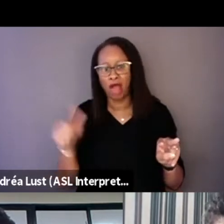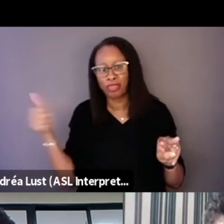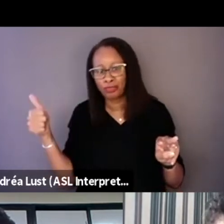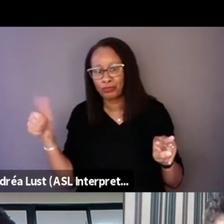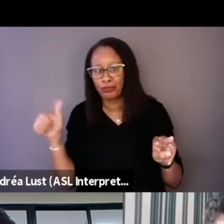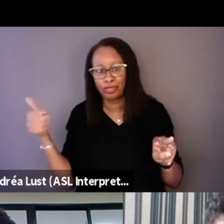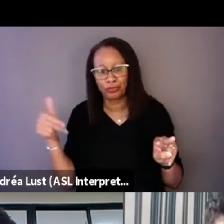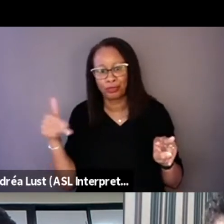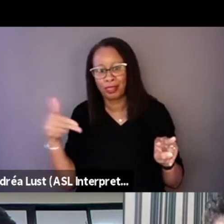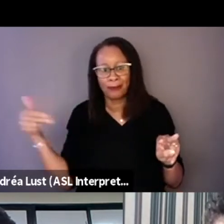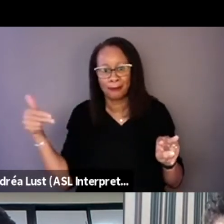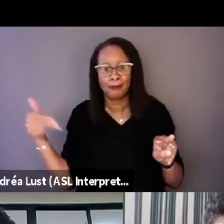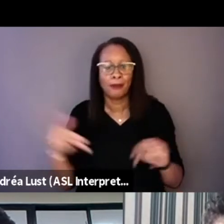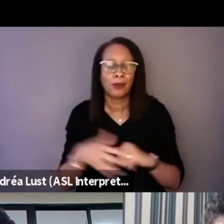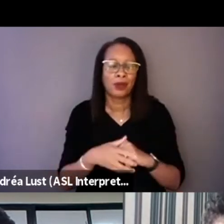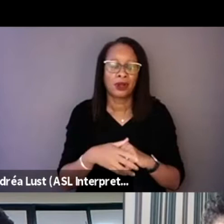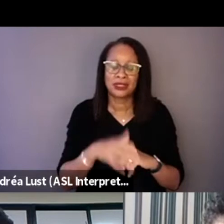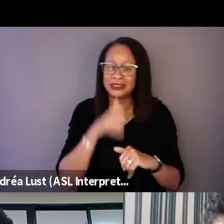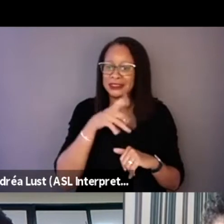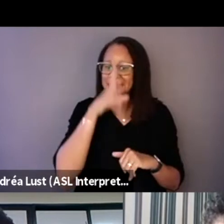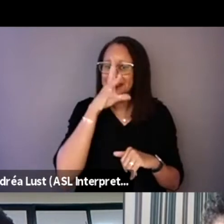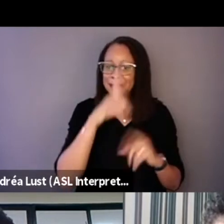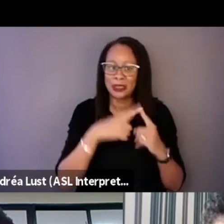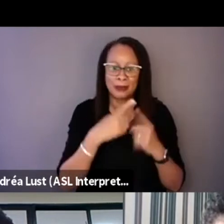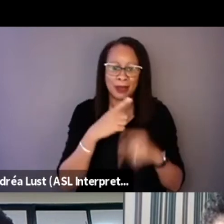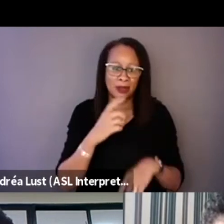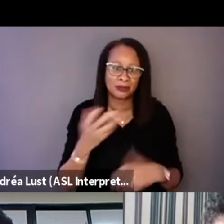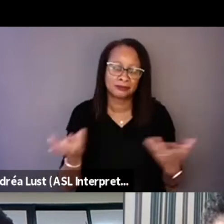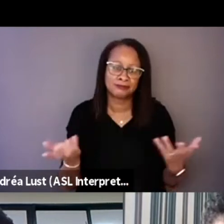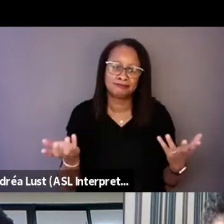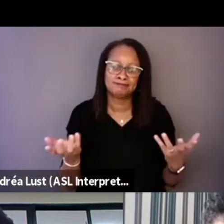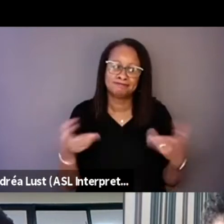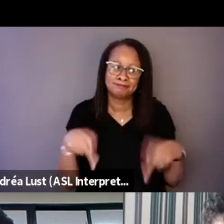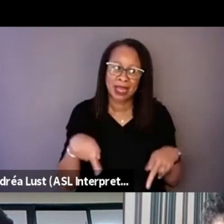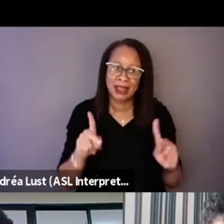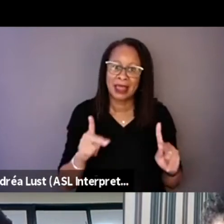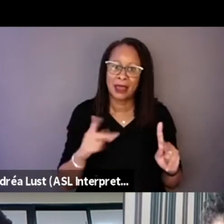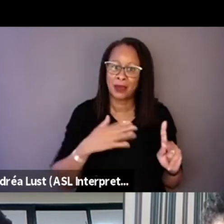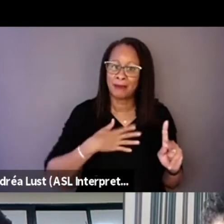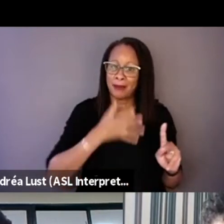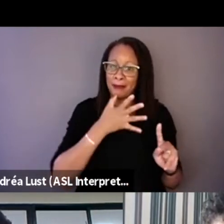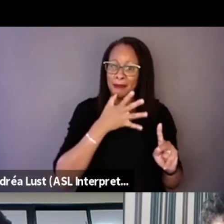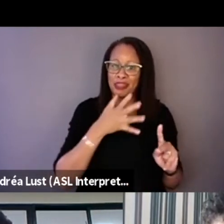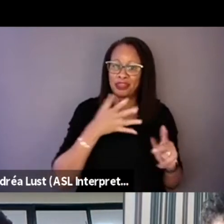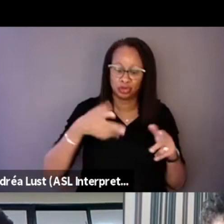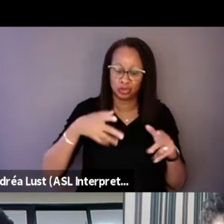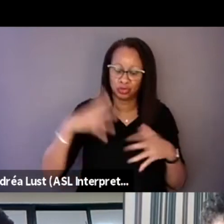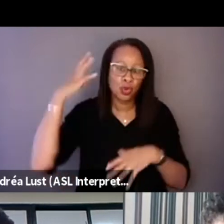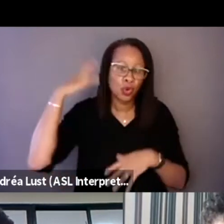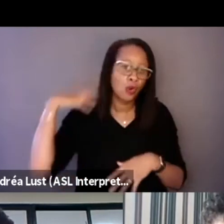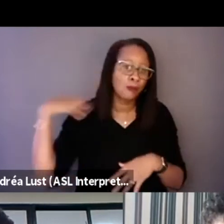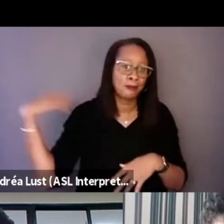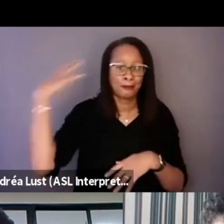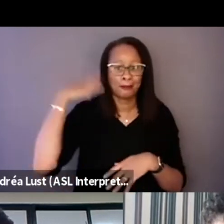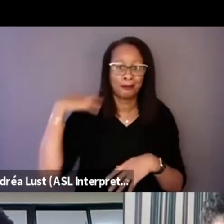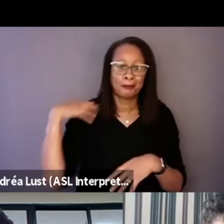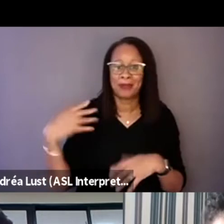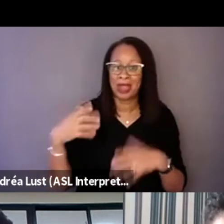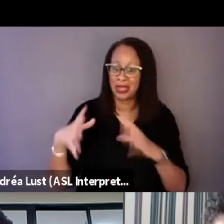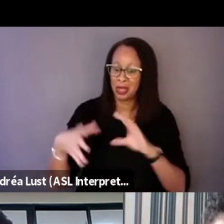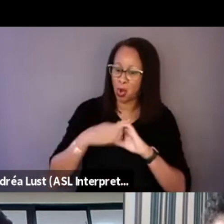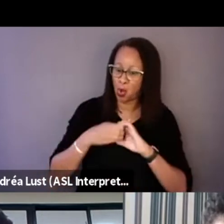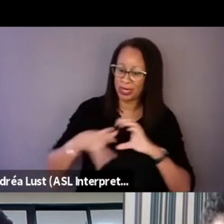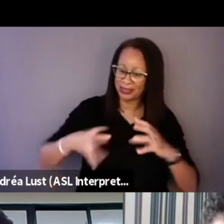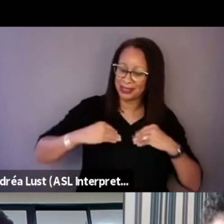and it does speak back about allowing my mother to comb my hair and owning those roots, those